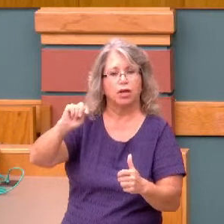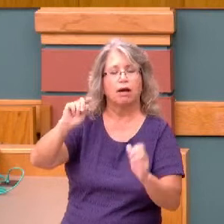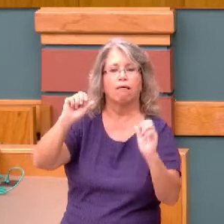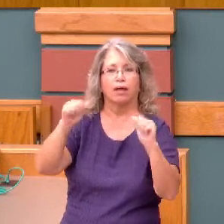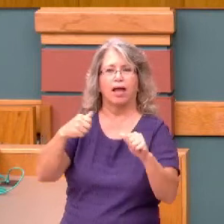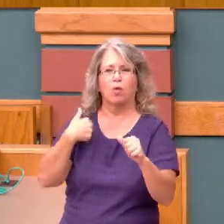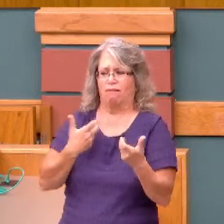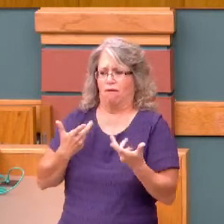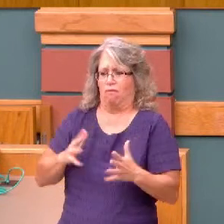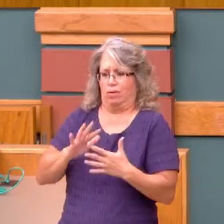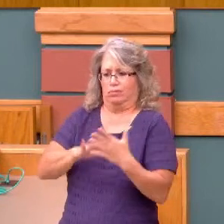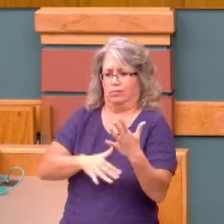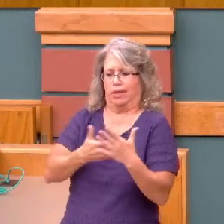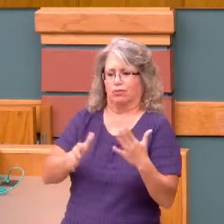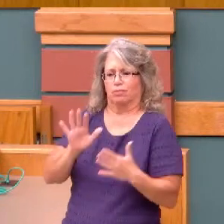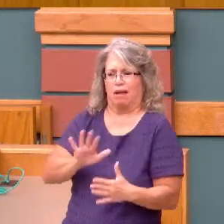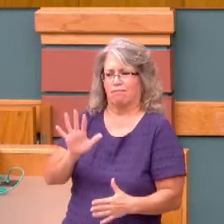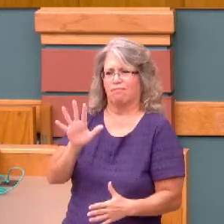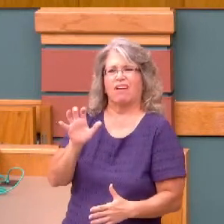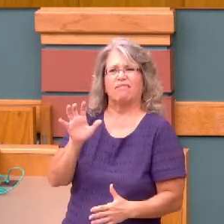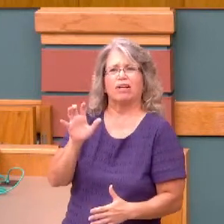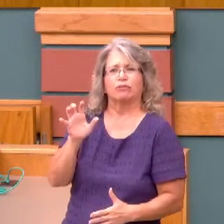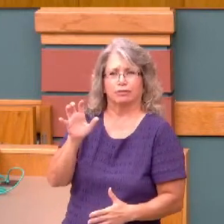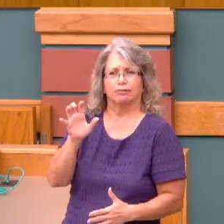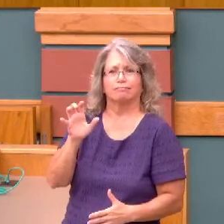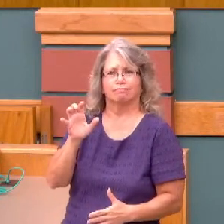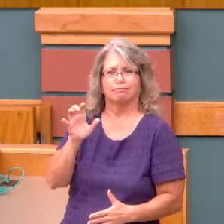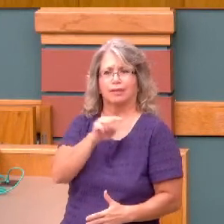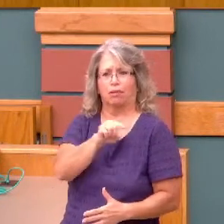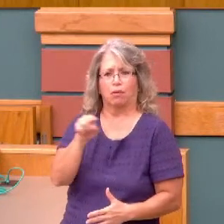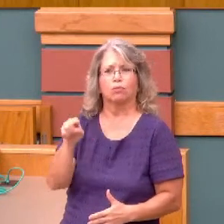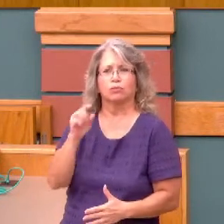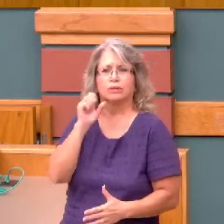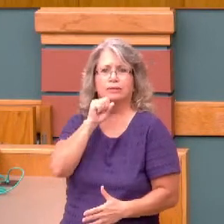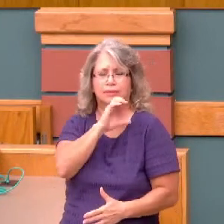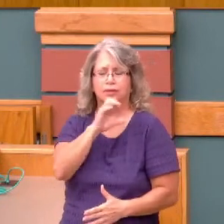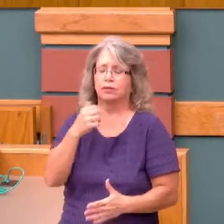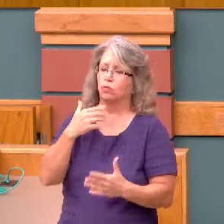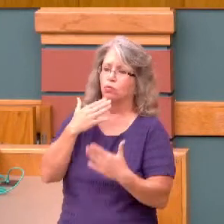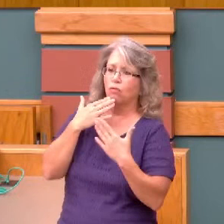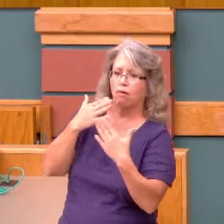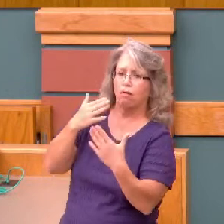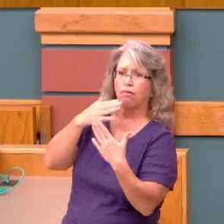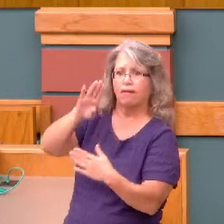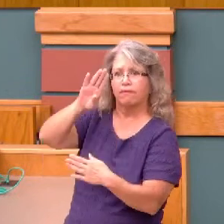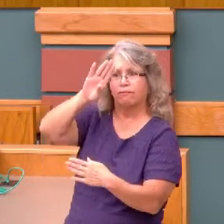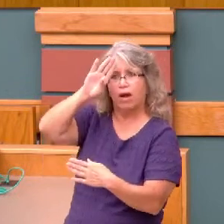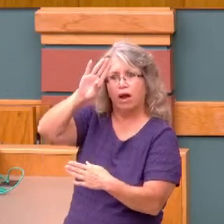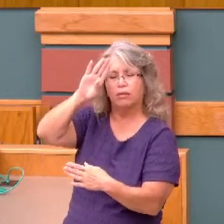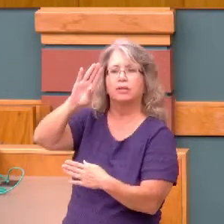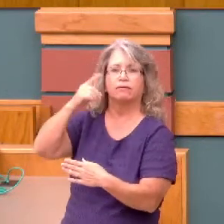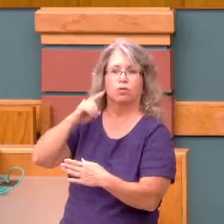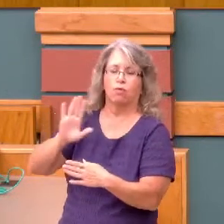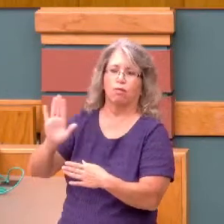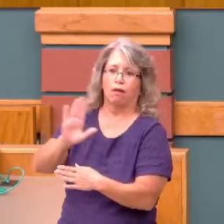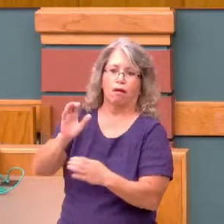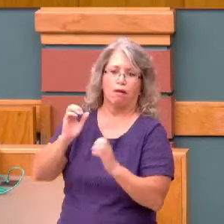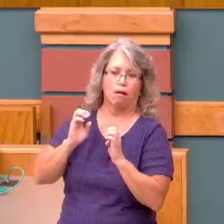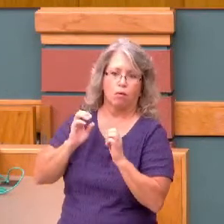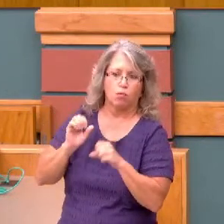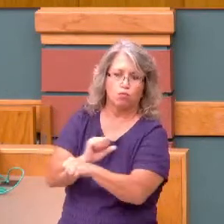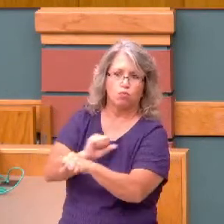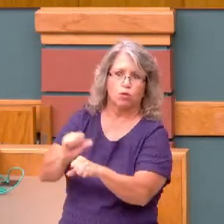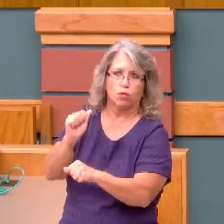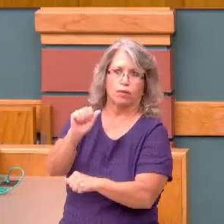500 of those individuals. So we want to thank our firefighters for all of their efforts in this initiative. If you're